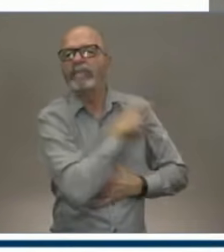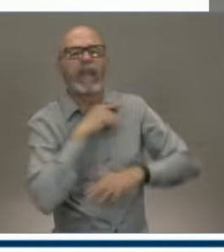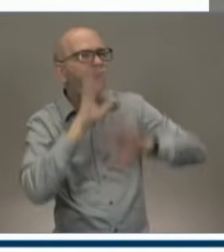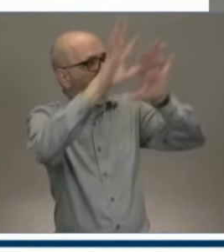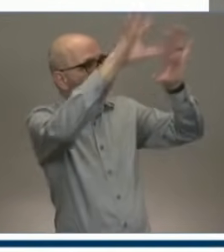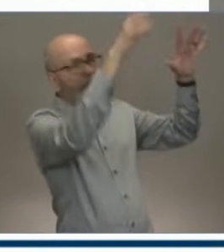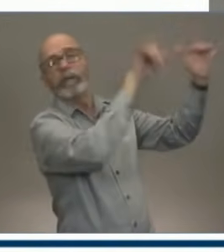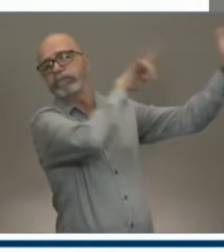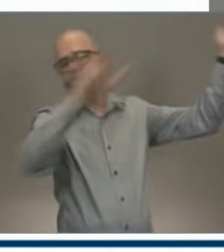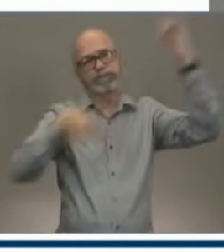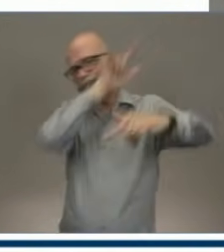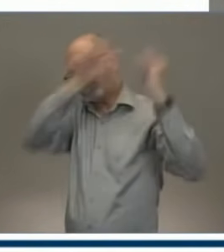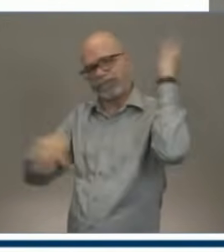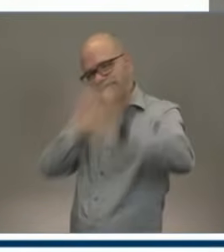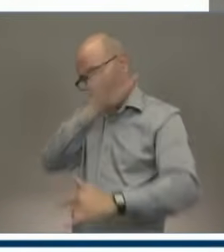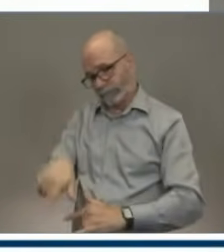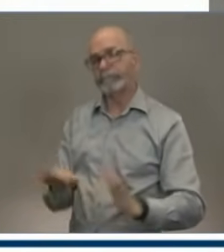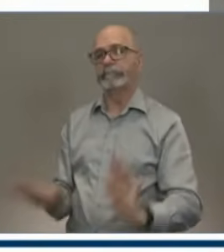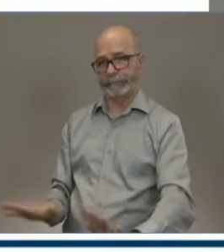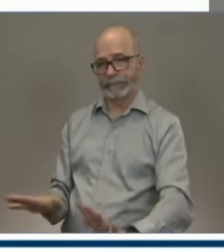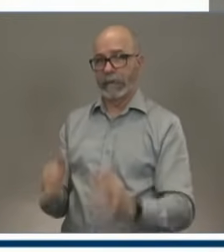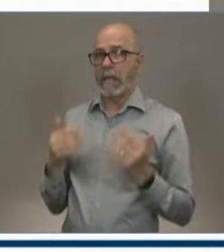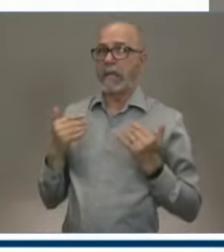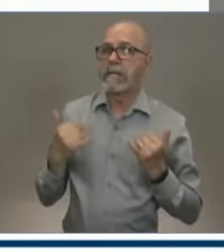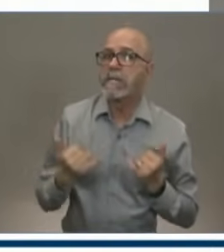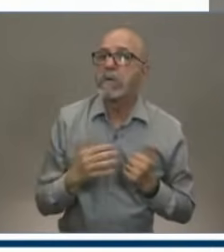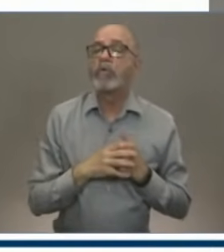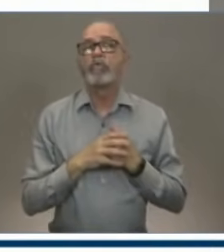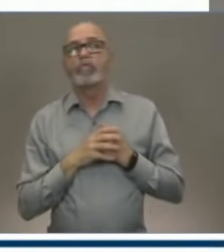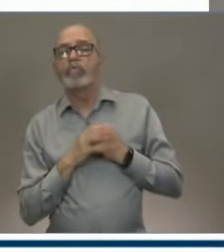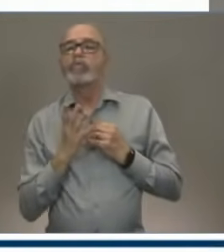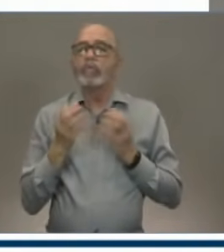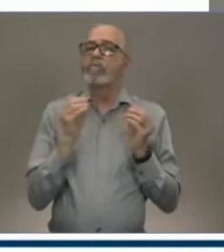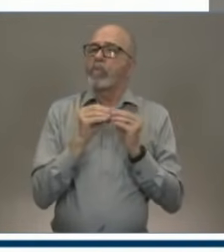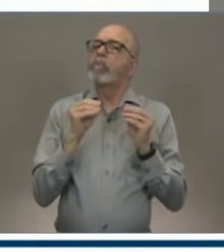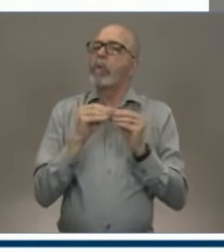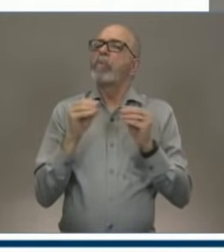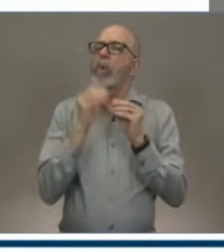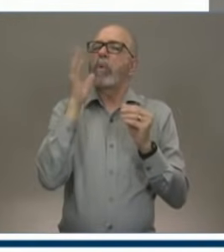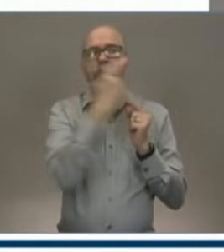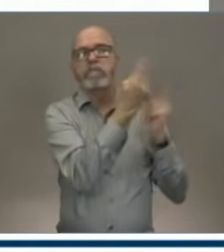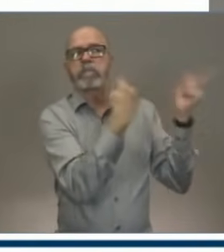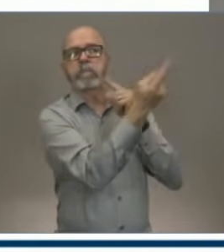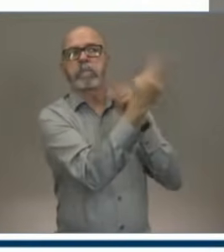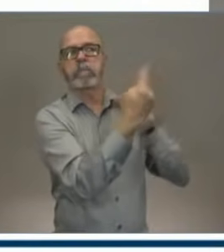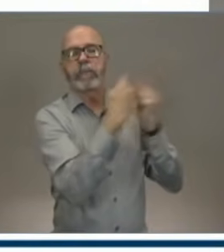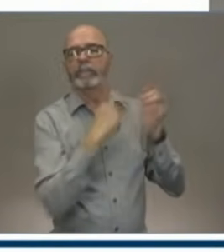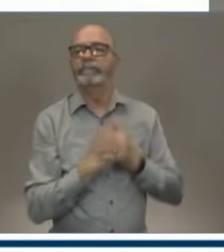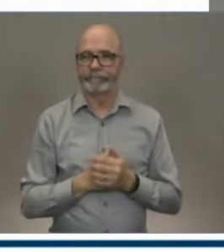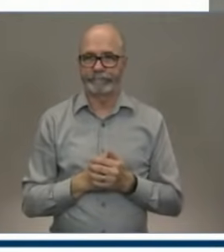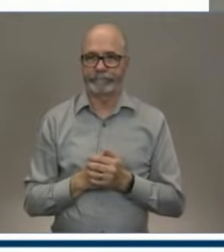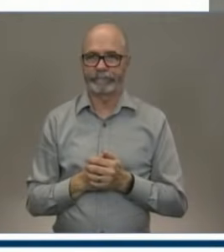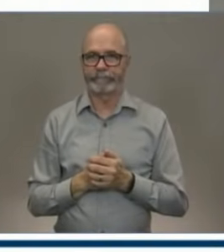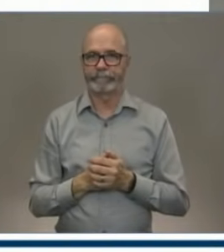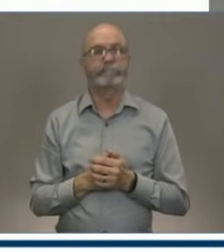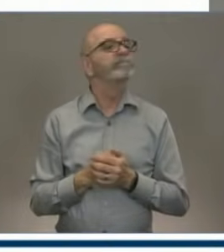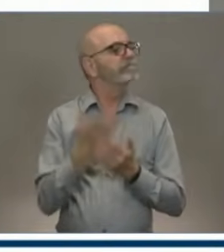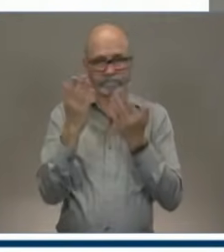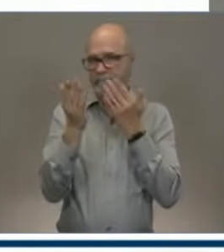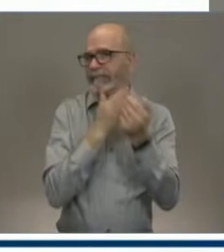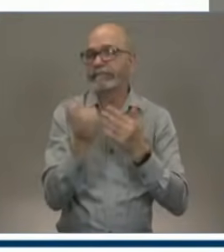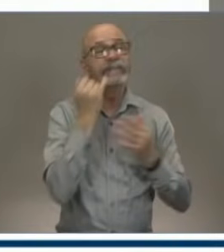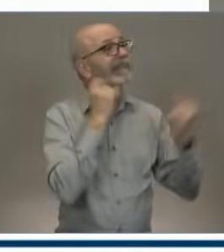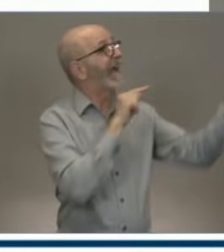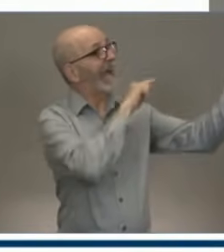for the winter term, and we expect to see a few more in the coming week. They have been quarantining as required for 14